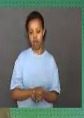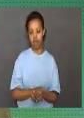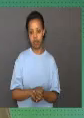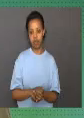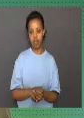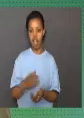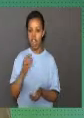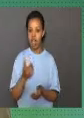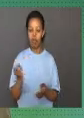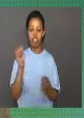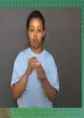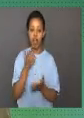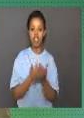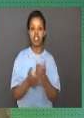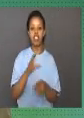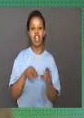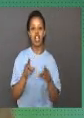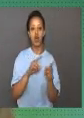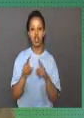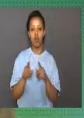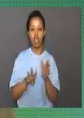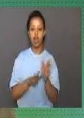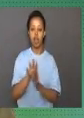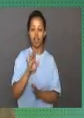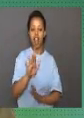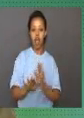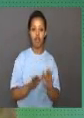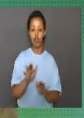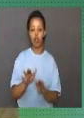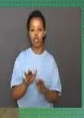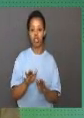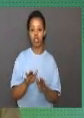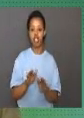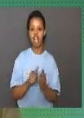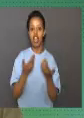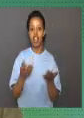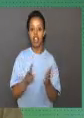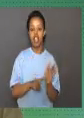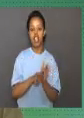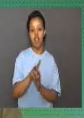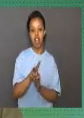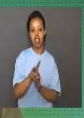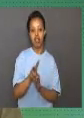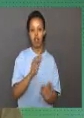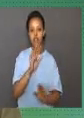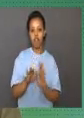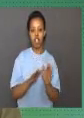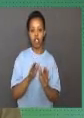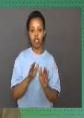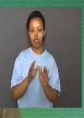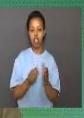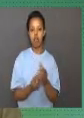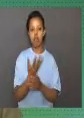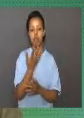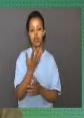We discussed how bacteriophages have been used to gain knowledge on how